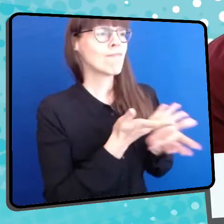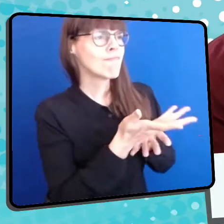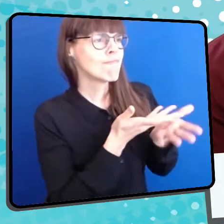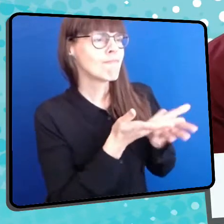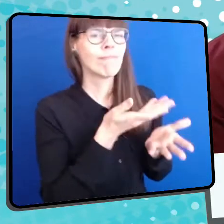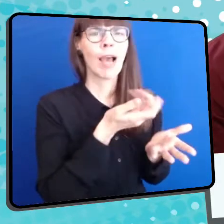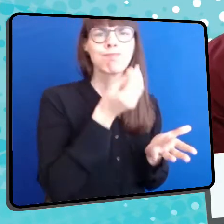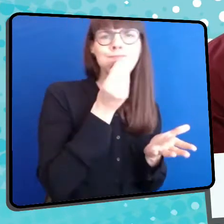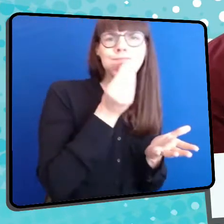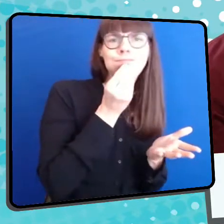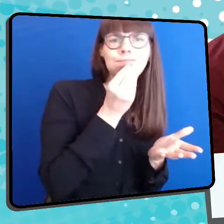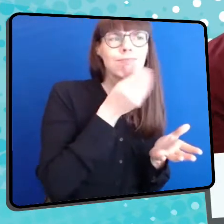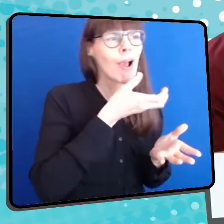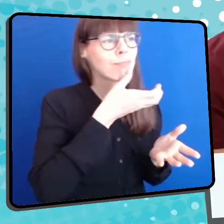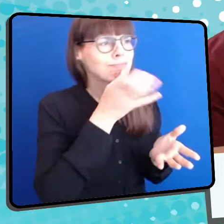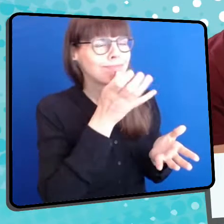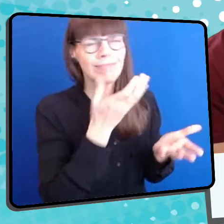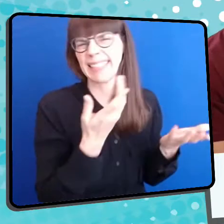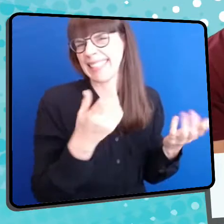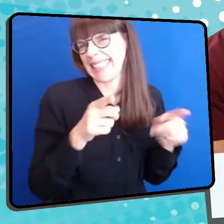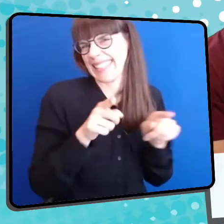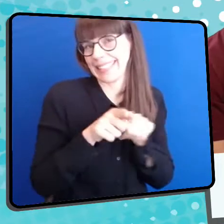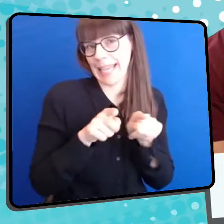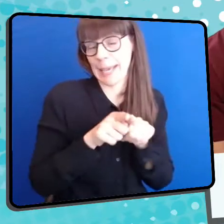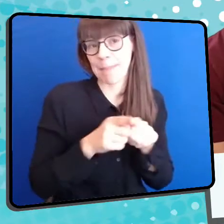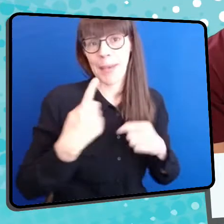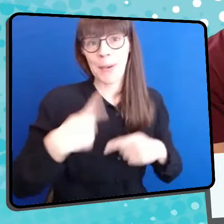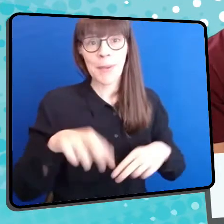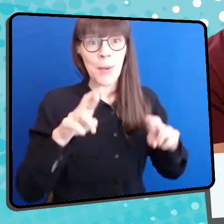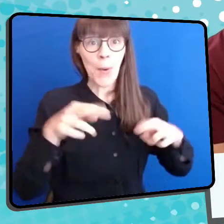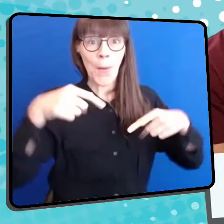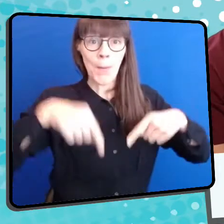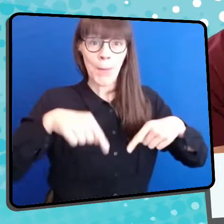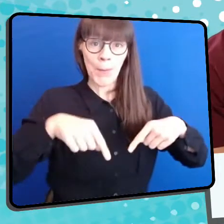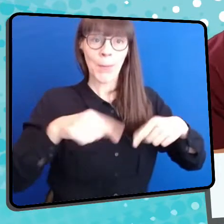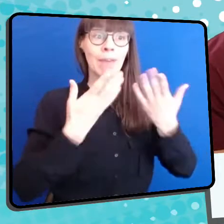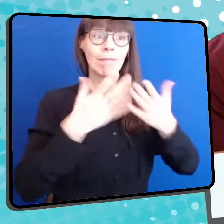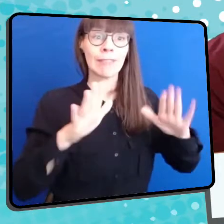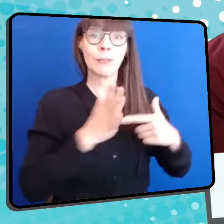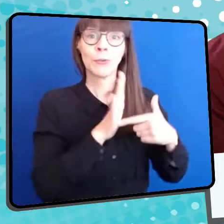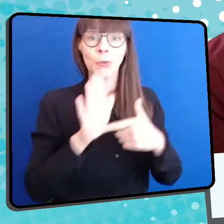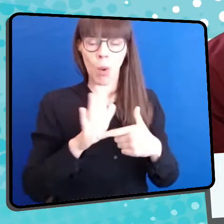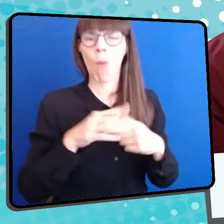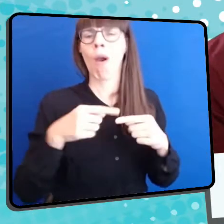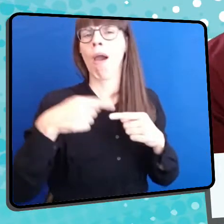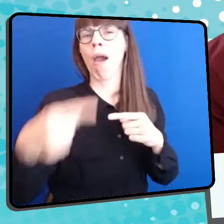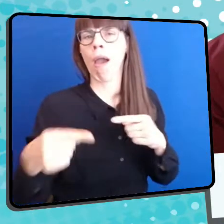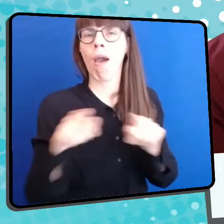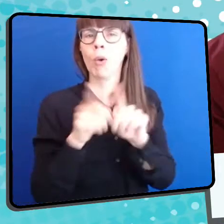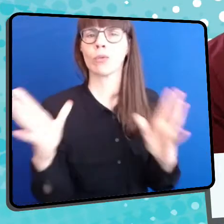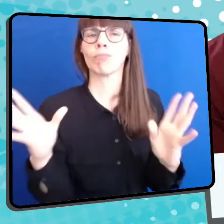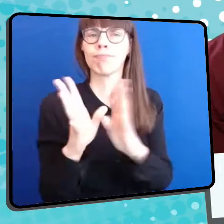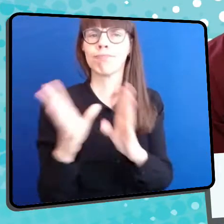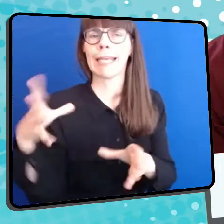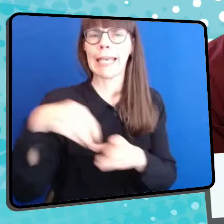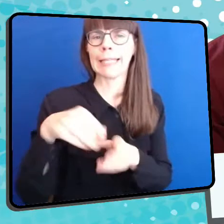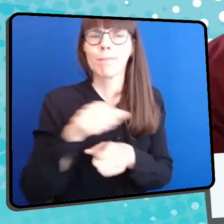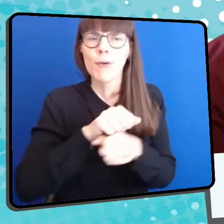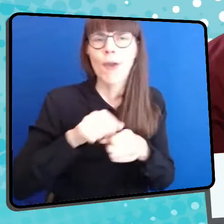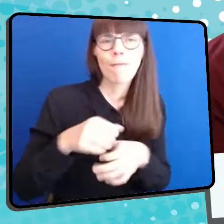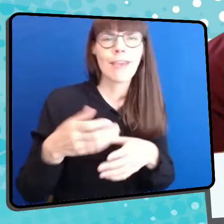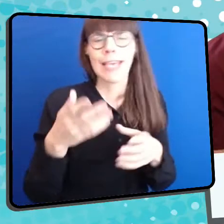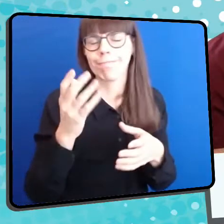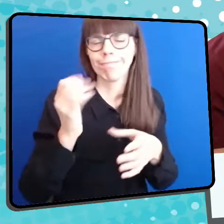that. So we hope that you will join afterwards also. So let's invite our first guest.